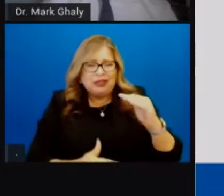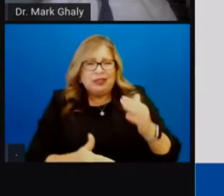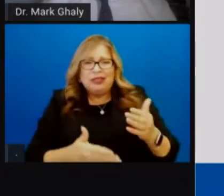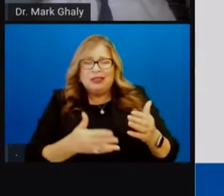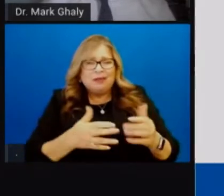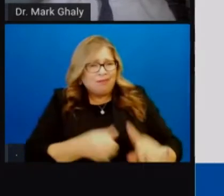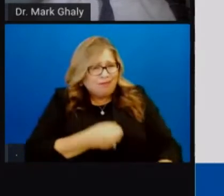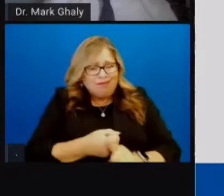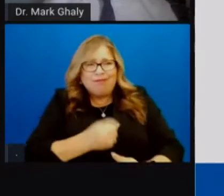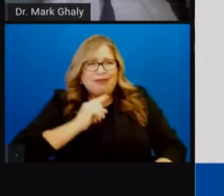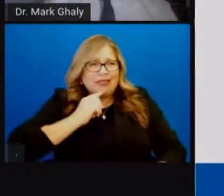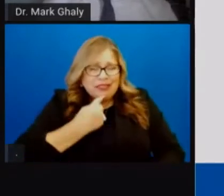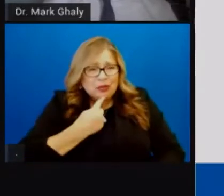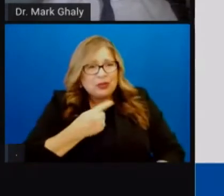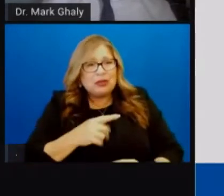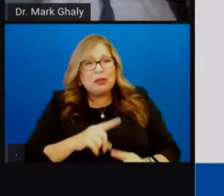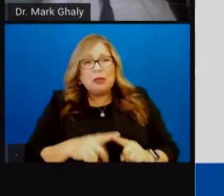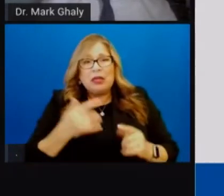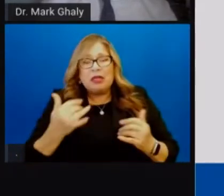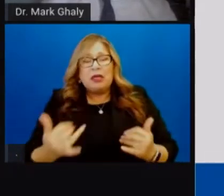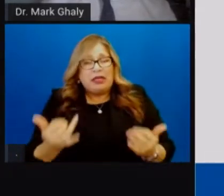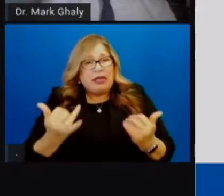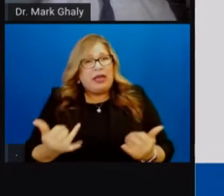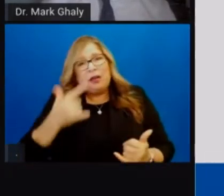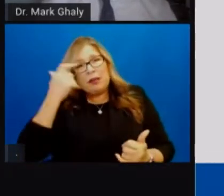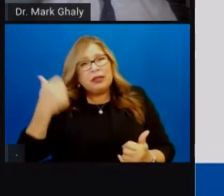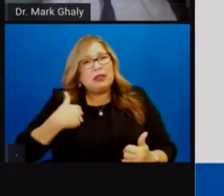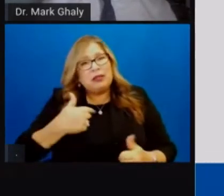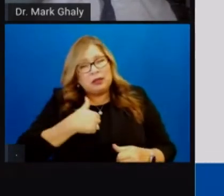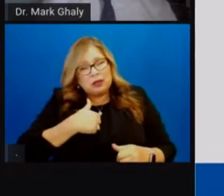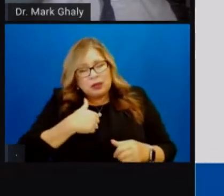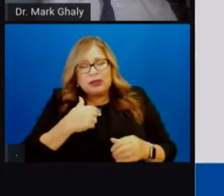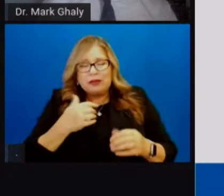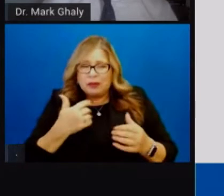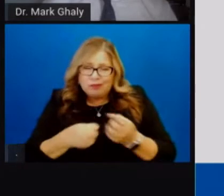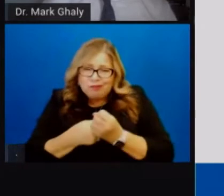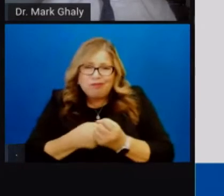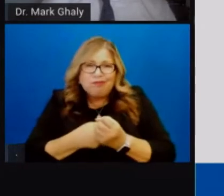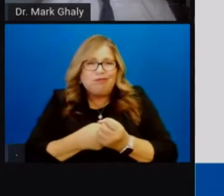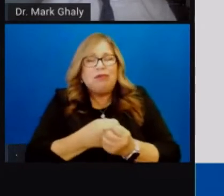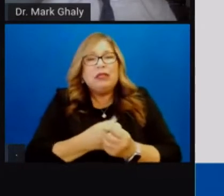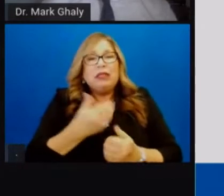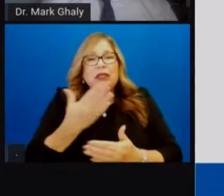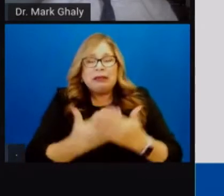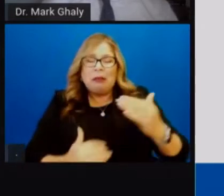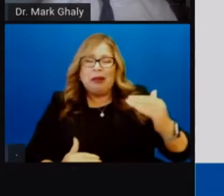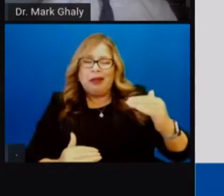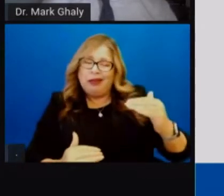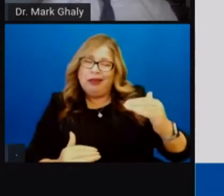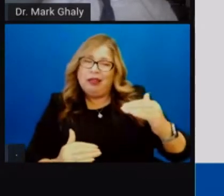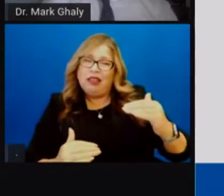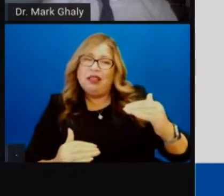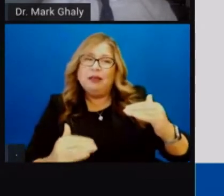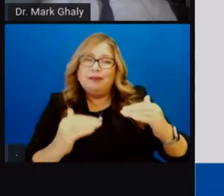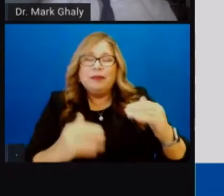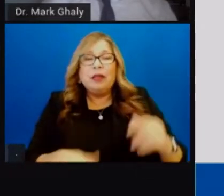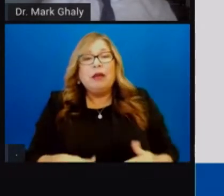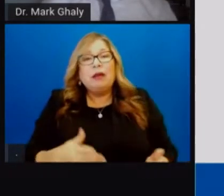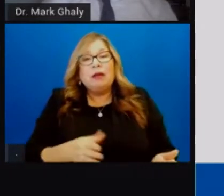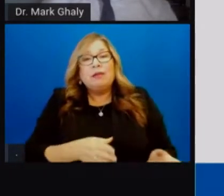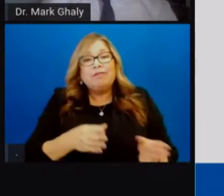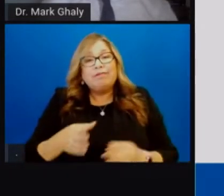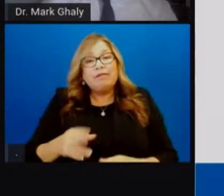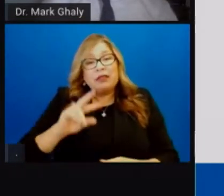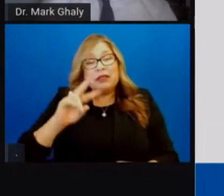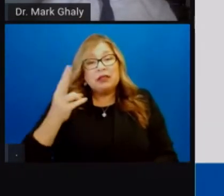disparities. Today, through some important efforts, some of those disparities and gaps have closed. And then the second box